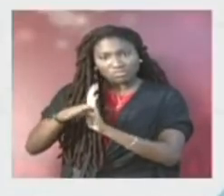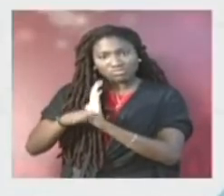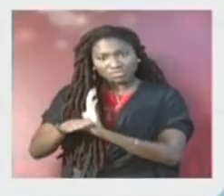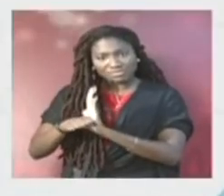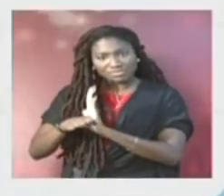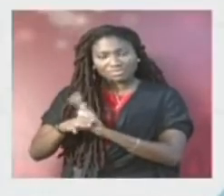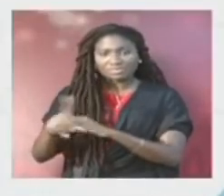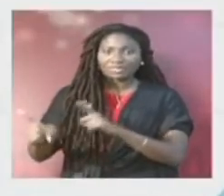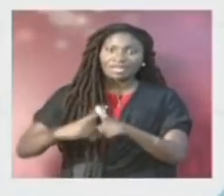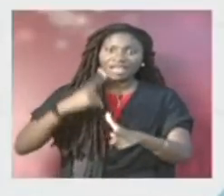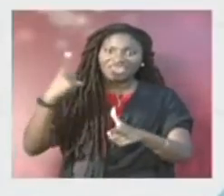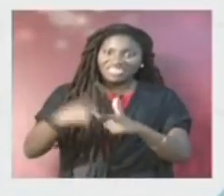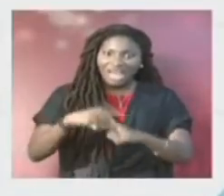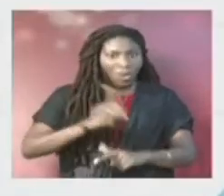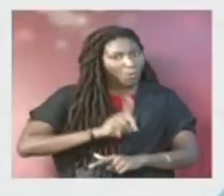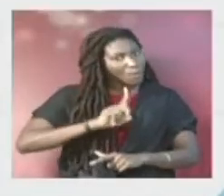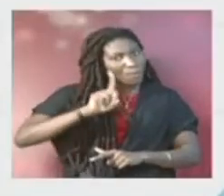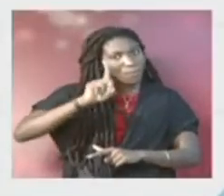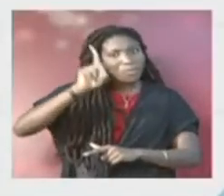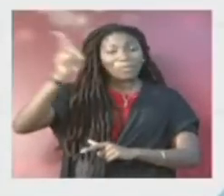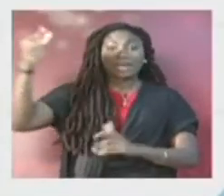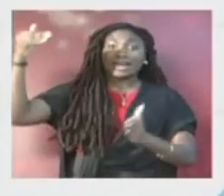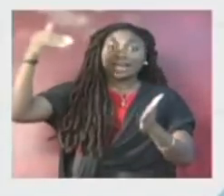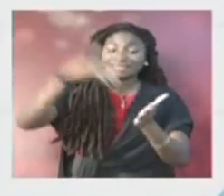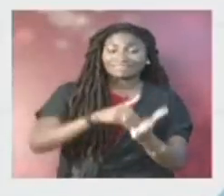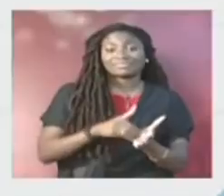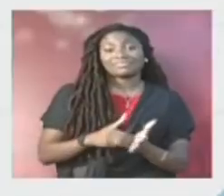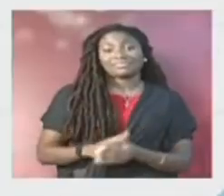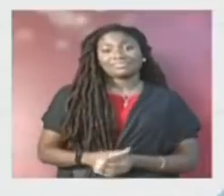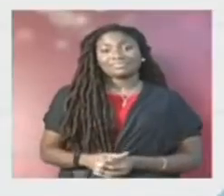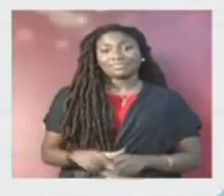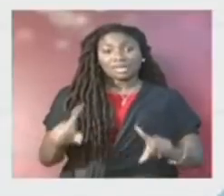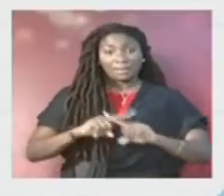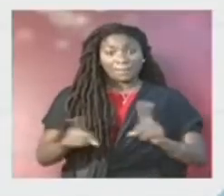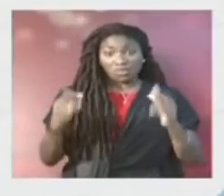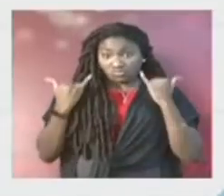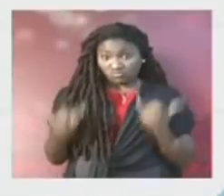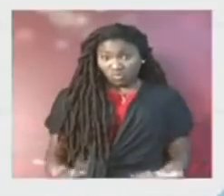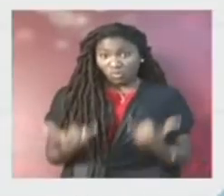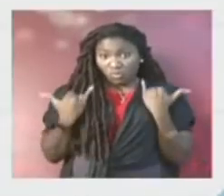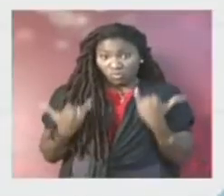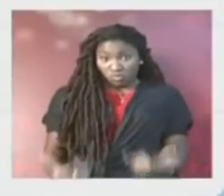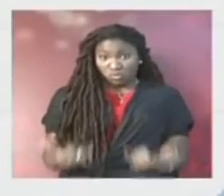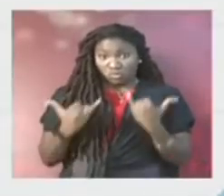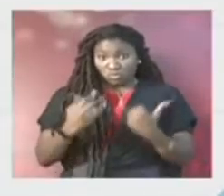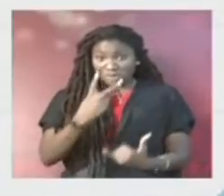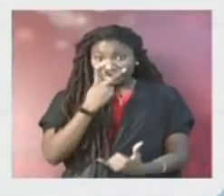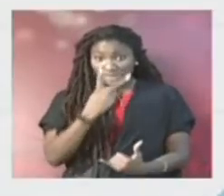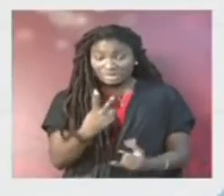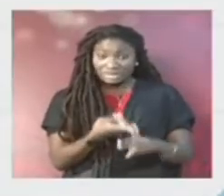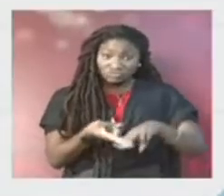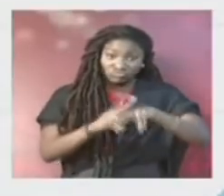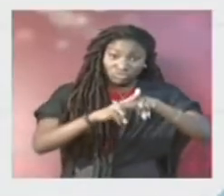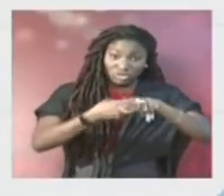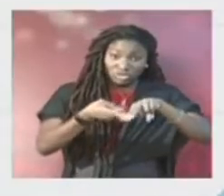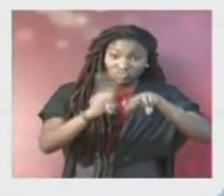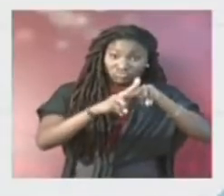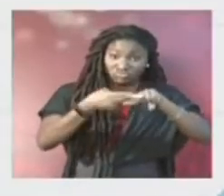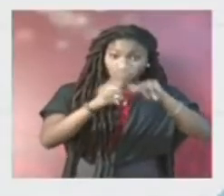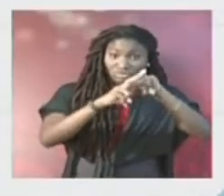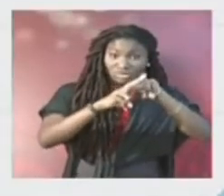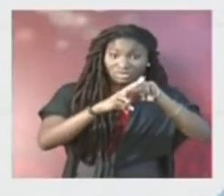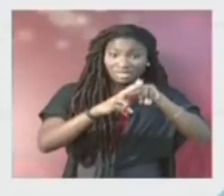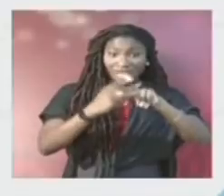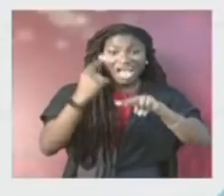doubled, it took 192 days, that's over 6 months. But at the current rate of increase, what we are projecting is that we will double again